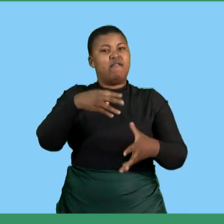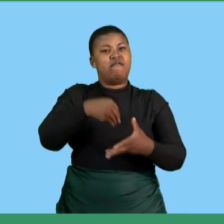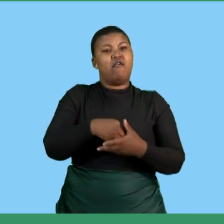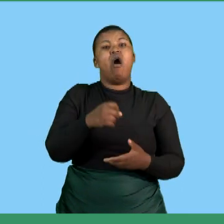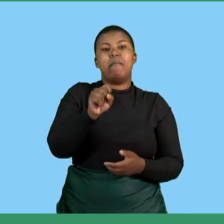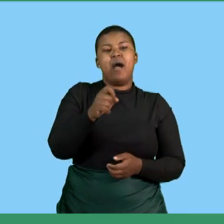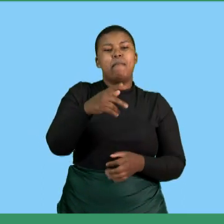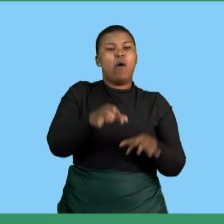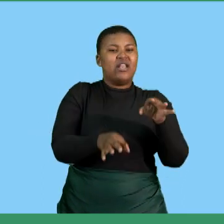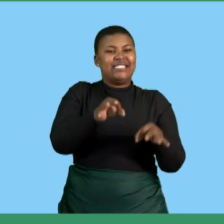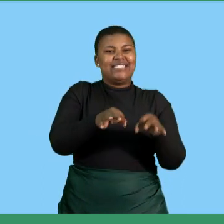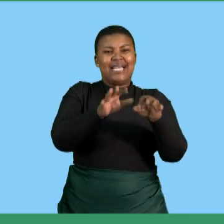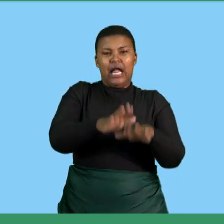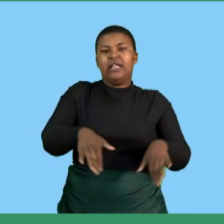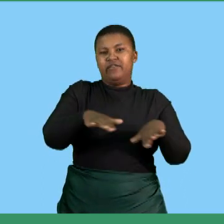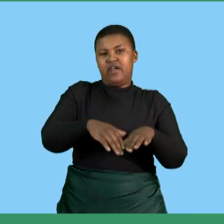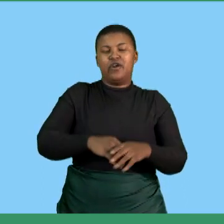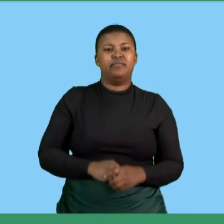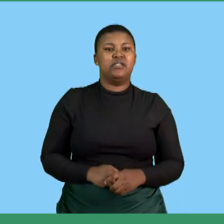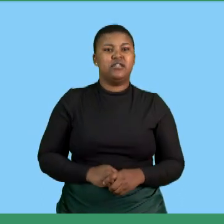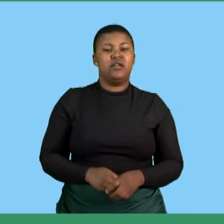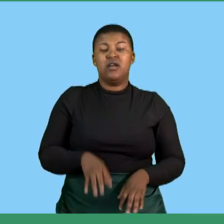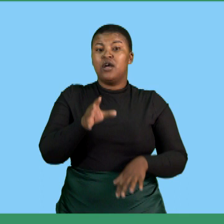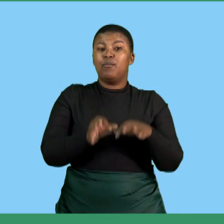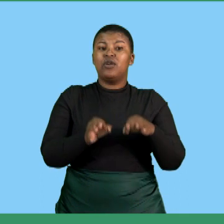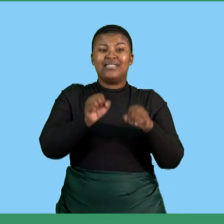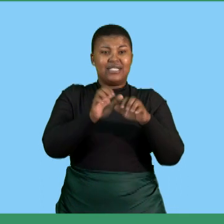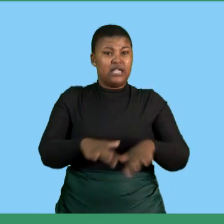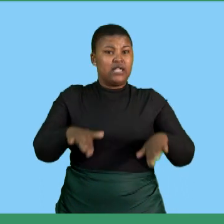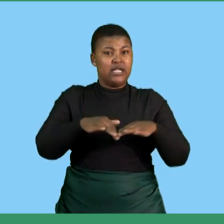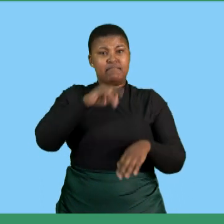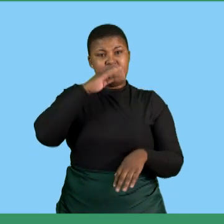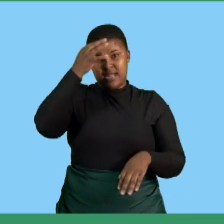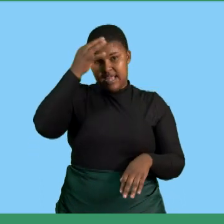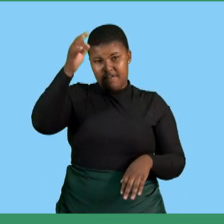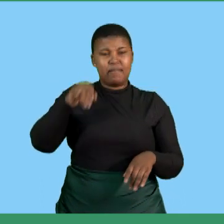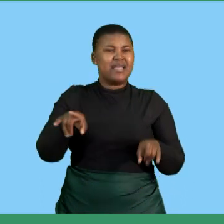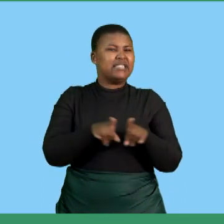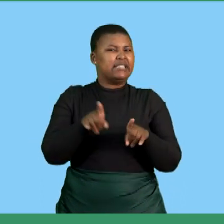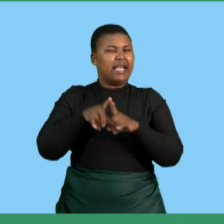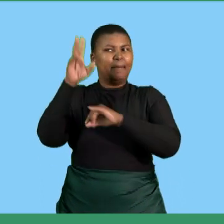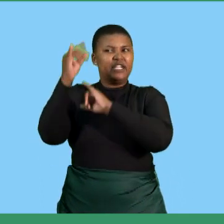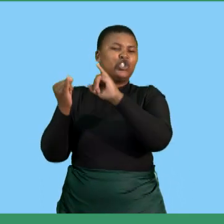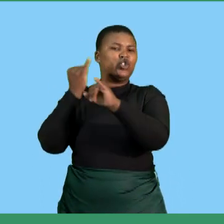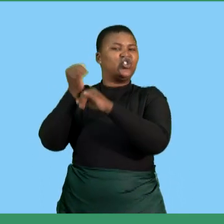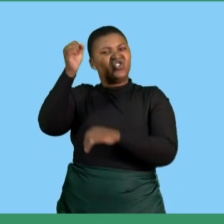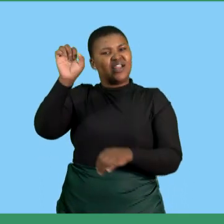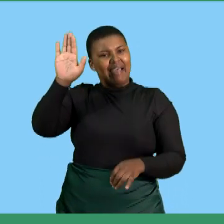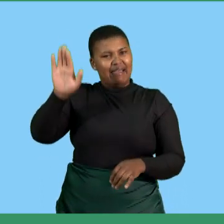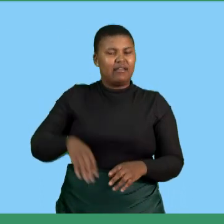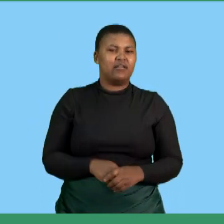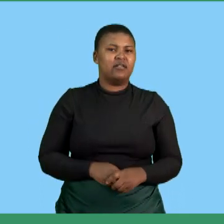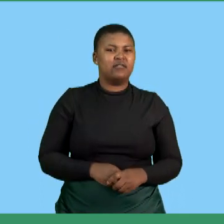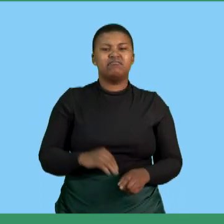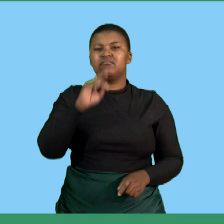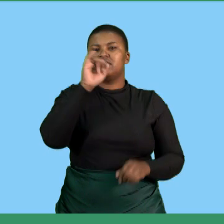political environment. Now, political environment refers to the government and its institutions, and